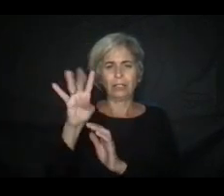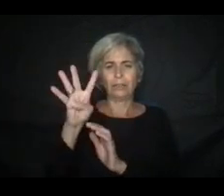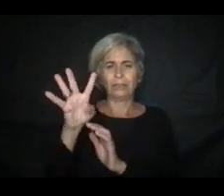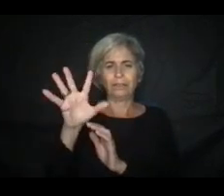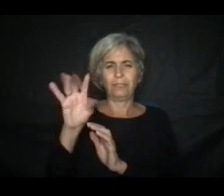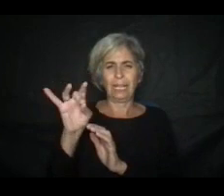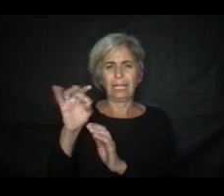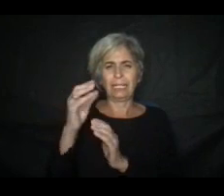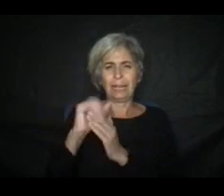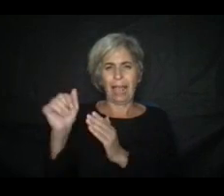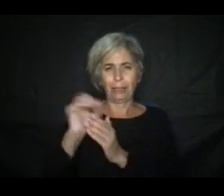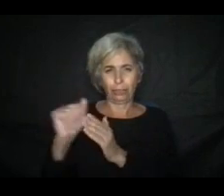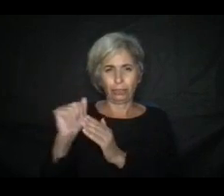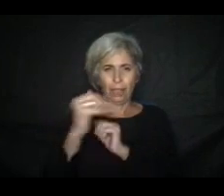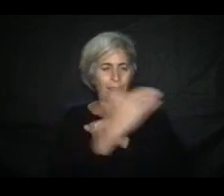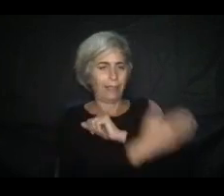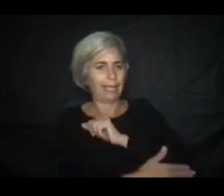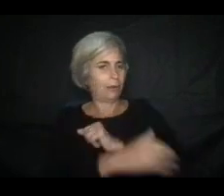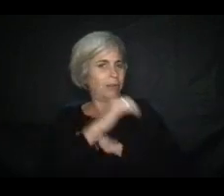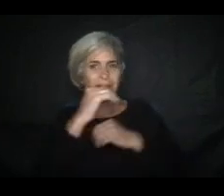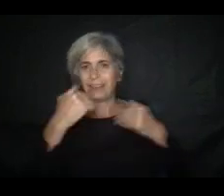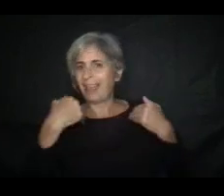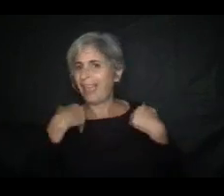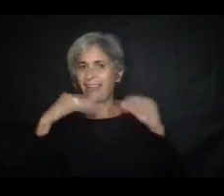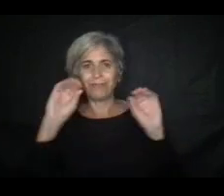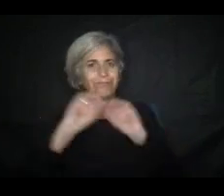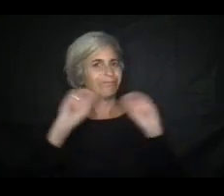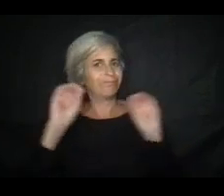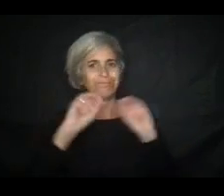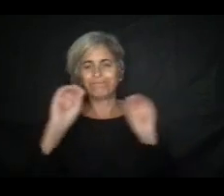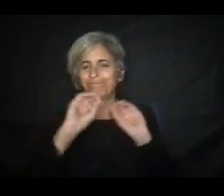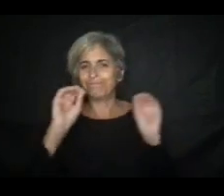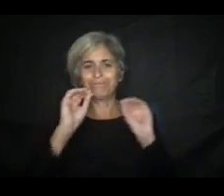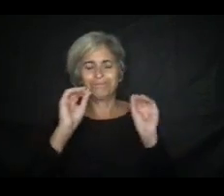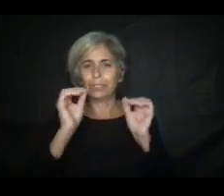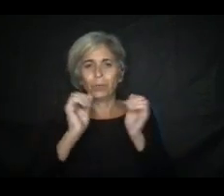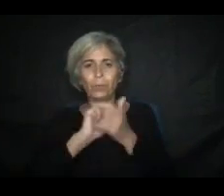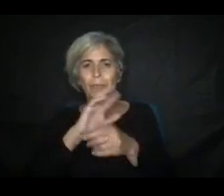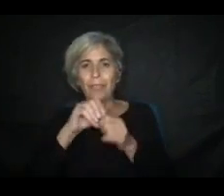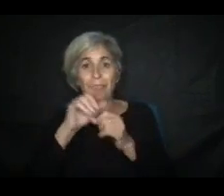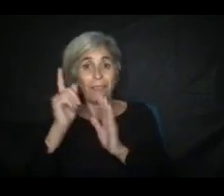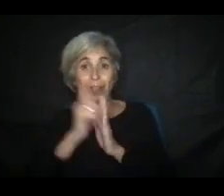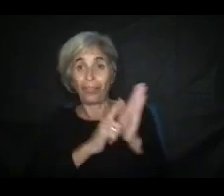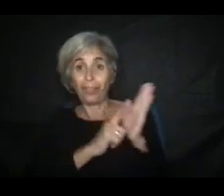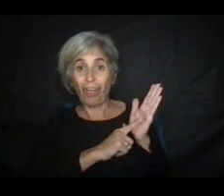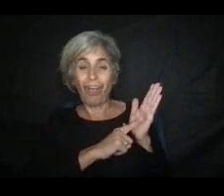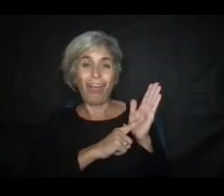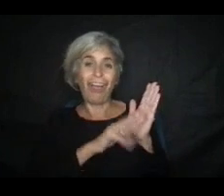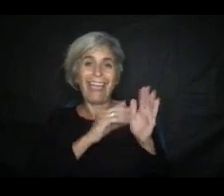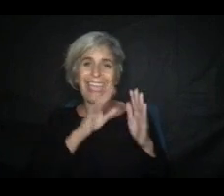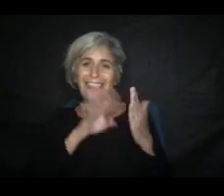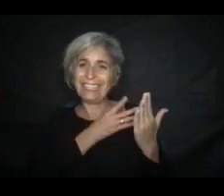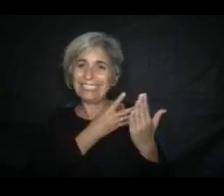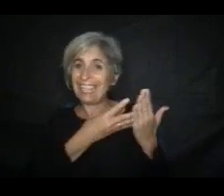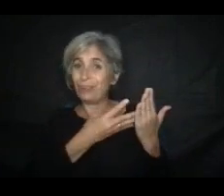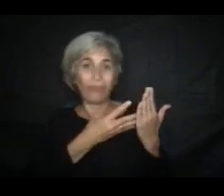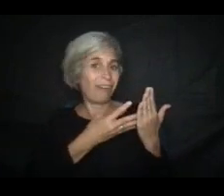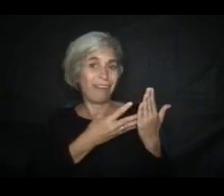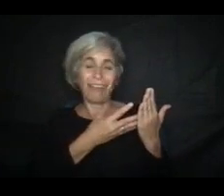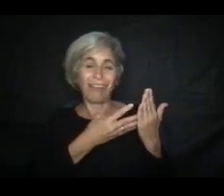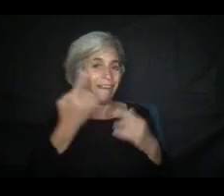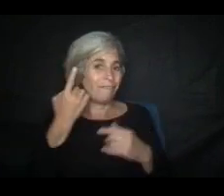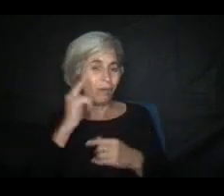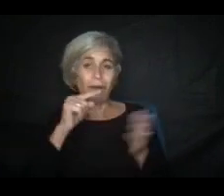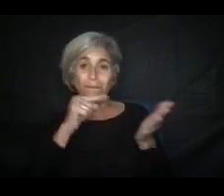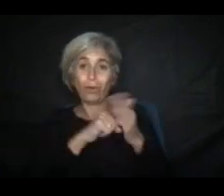$1,858. The county does not have any provisions within its ordinance and its schedule for